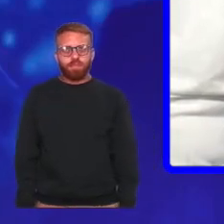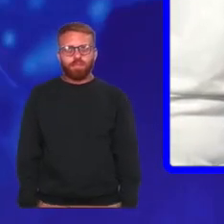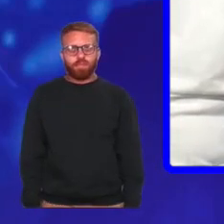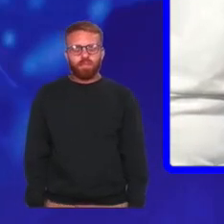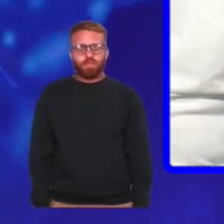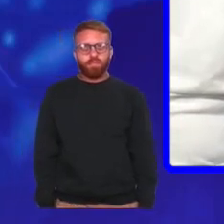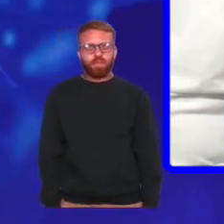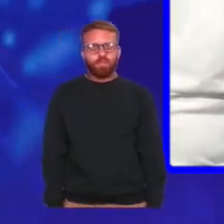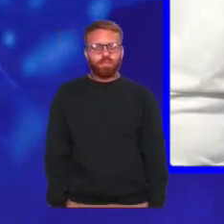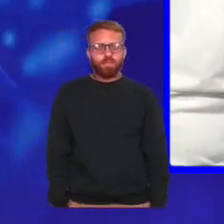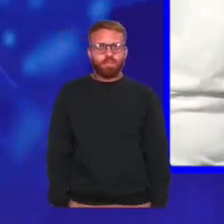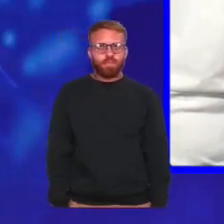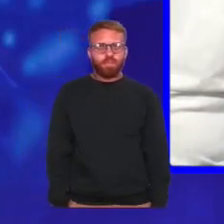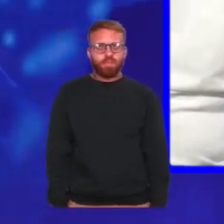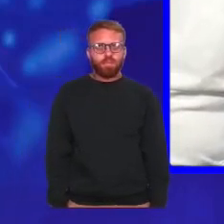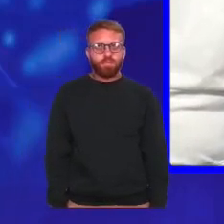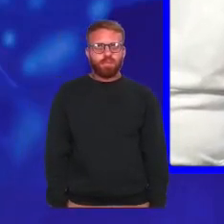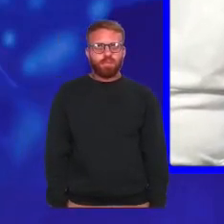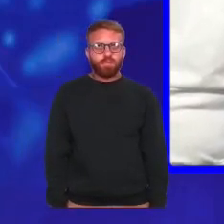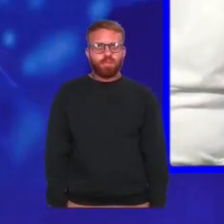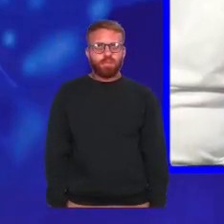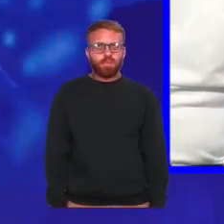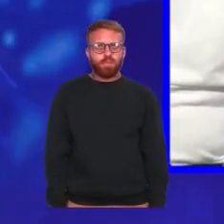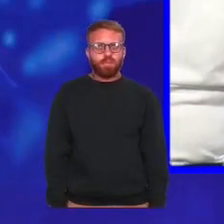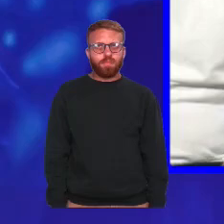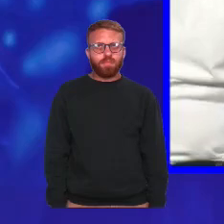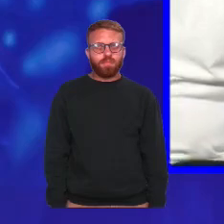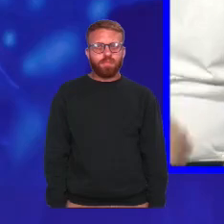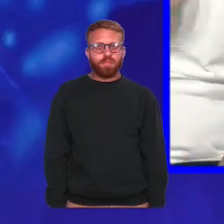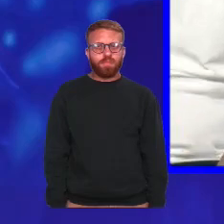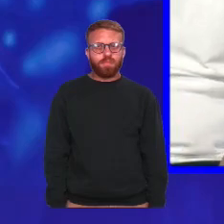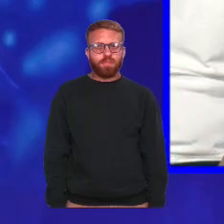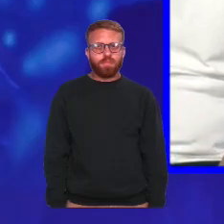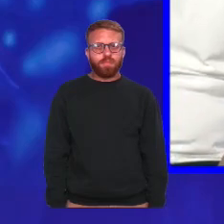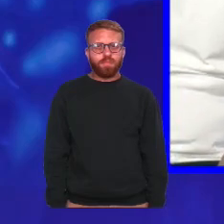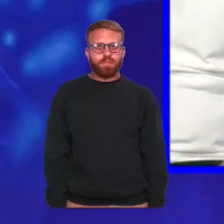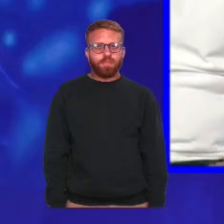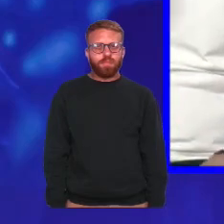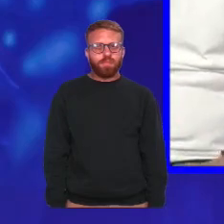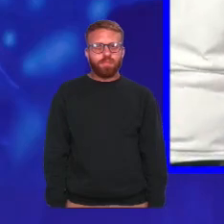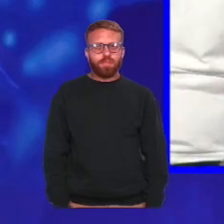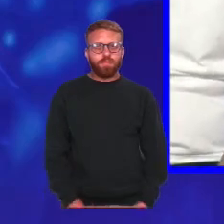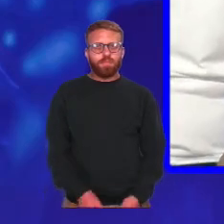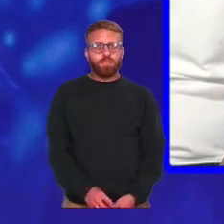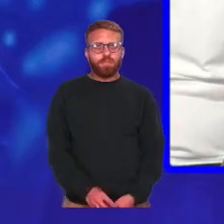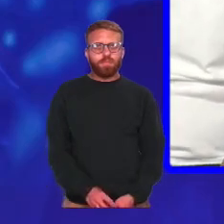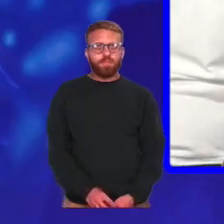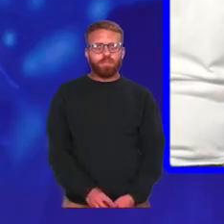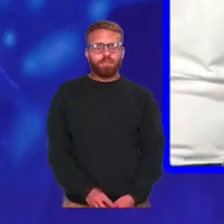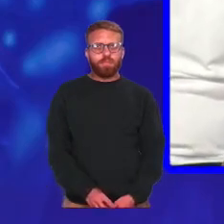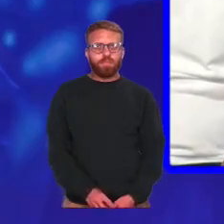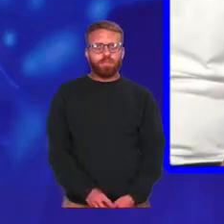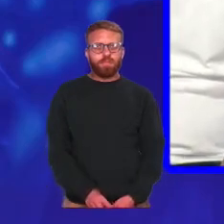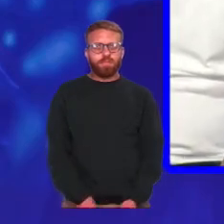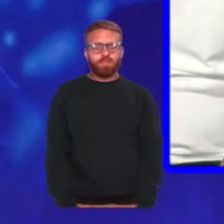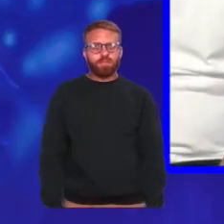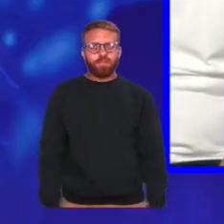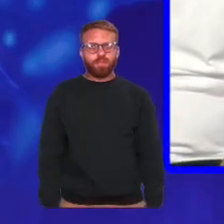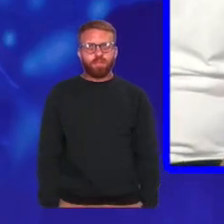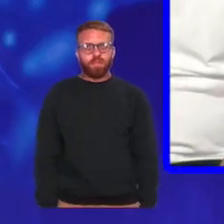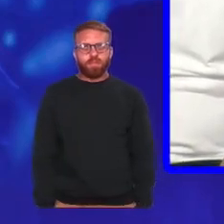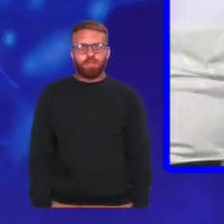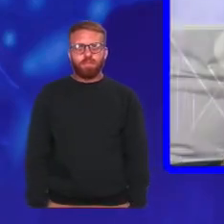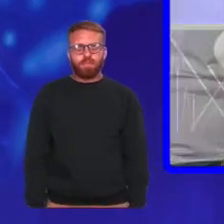and what is the work you do internally with all the services PlayStation